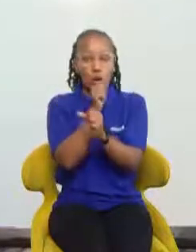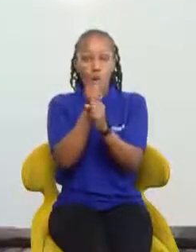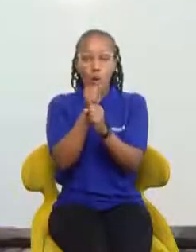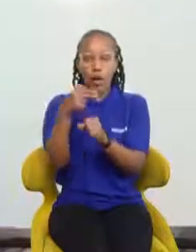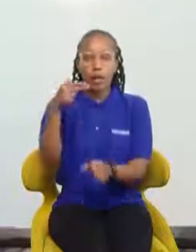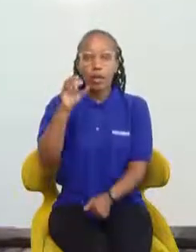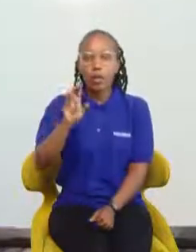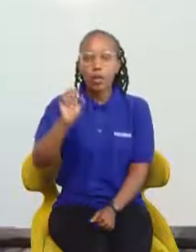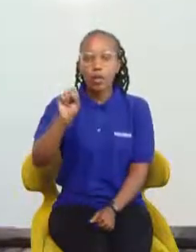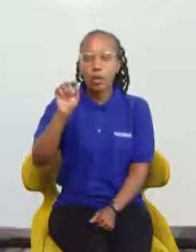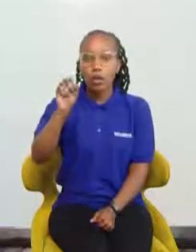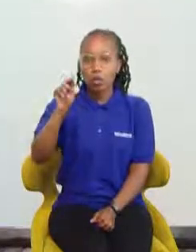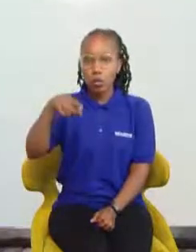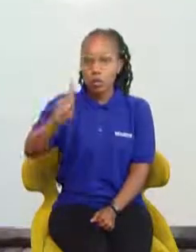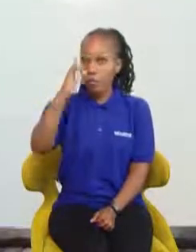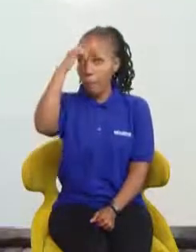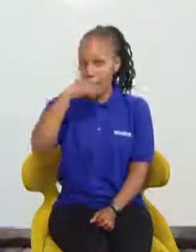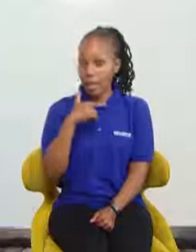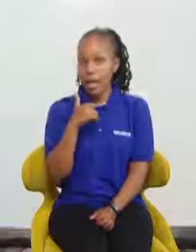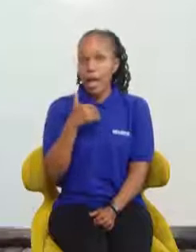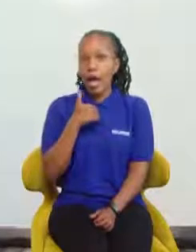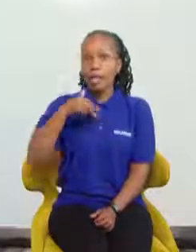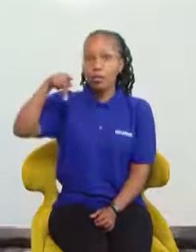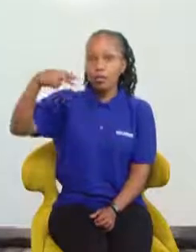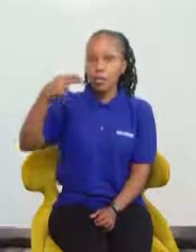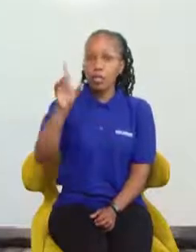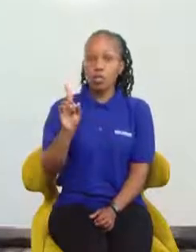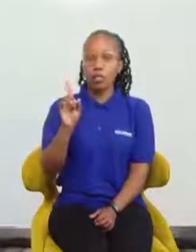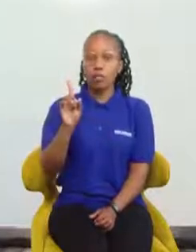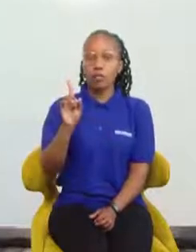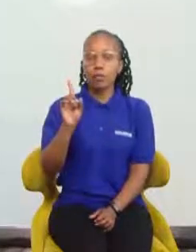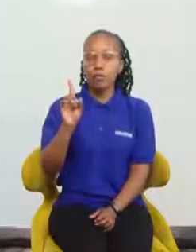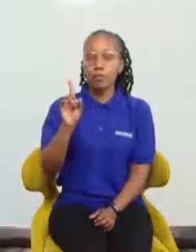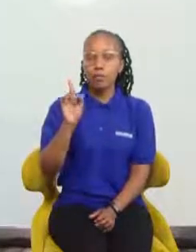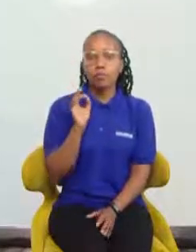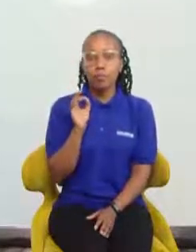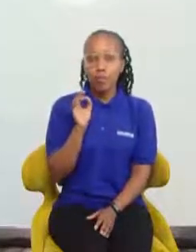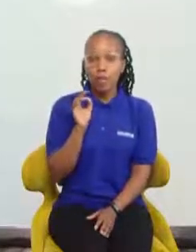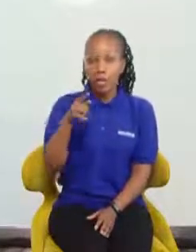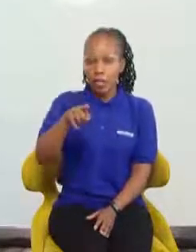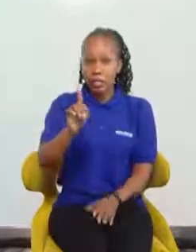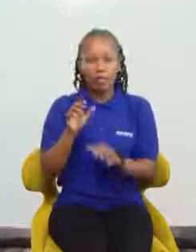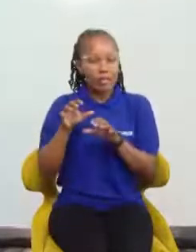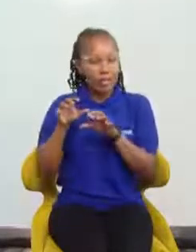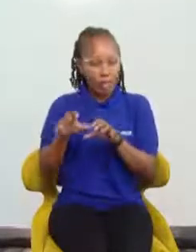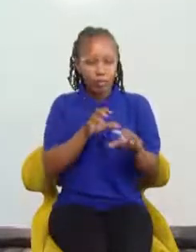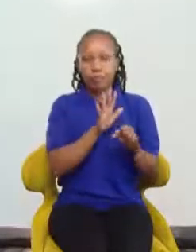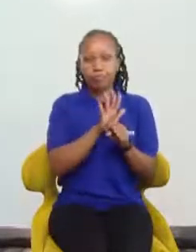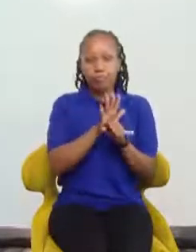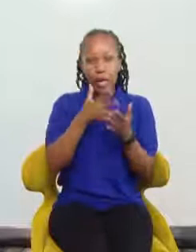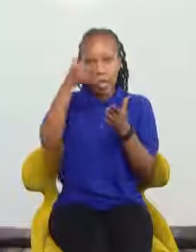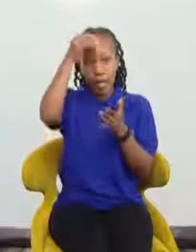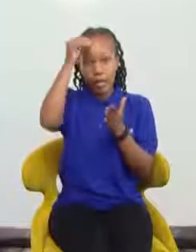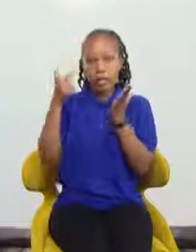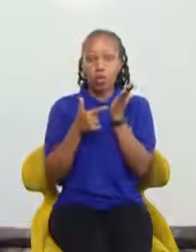Lebanon, is blind. He has a Ph.D. and he's not overly technically savvy. And he has struggled learning the technology, and